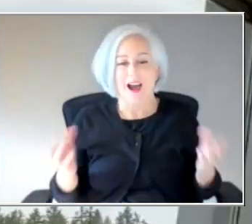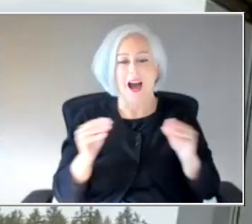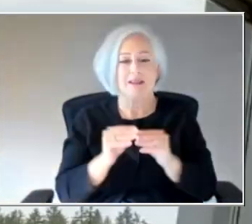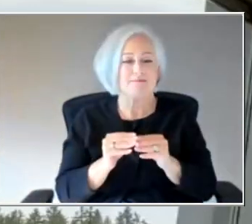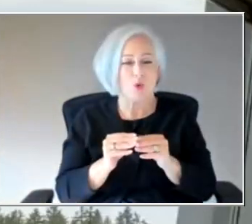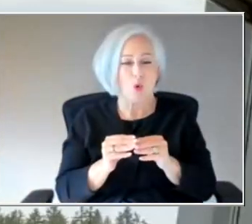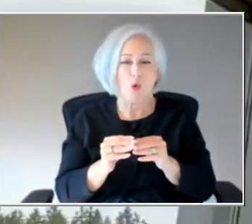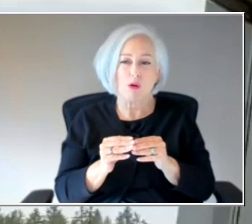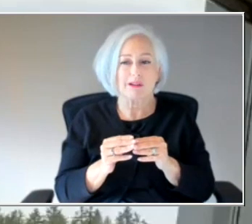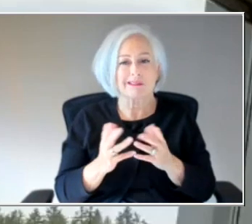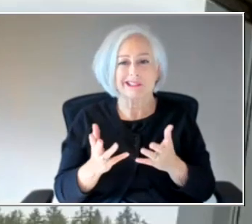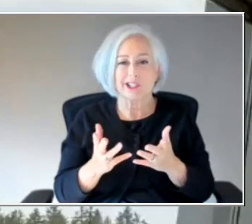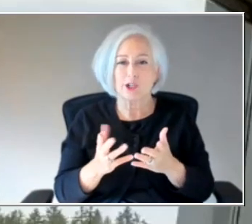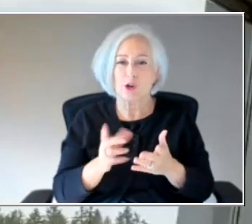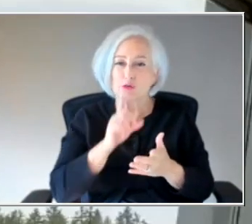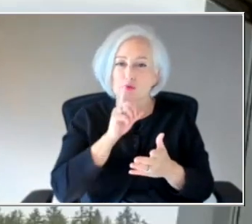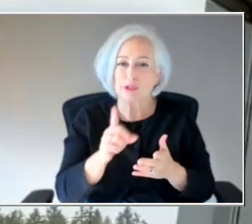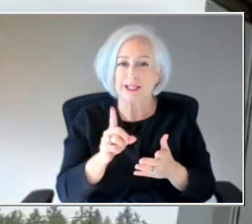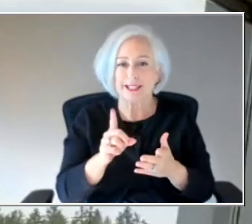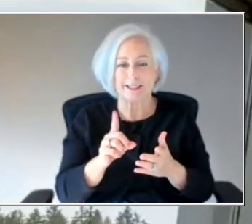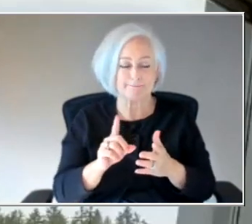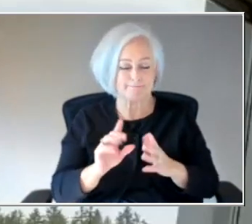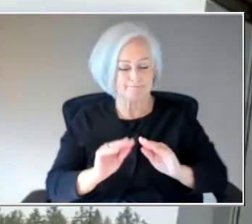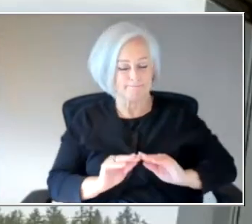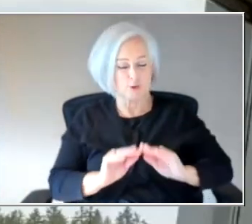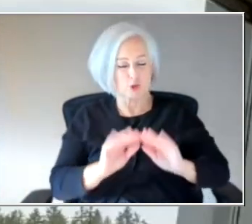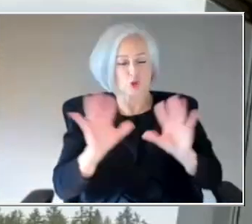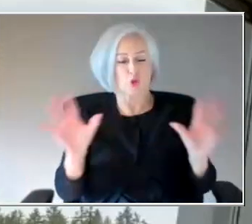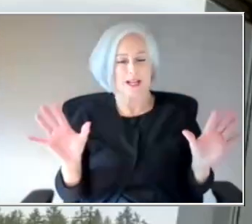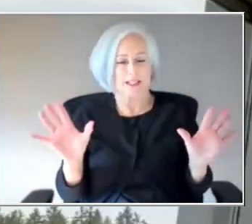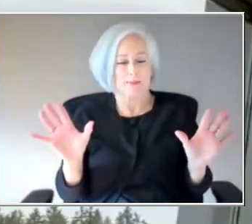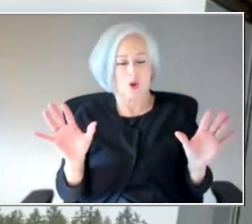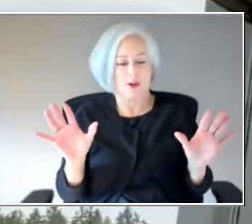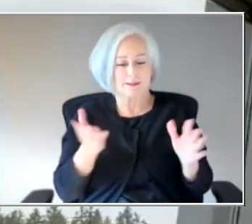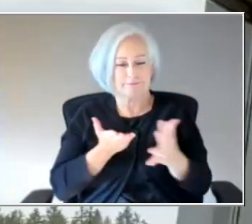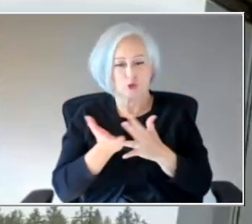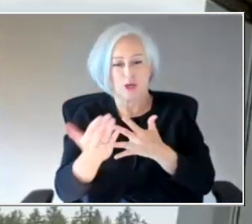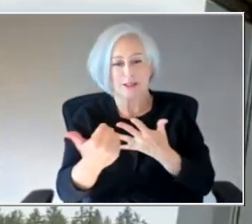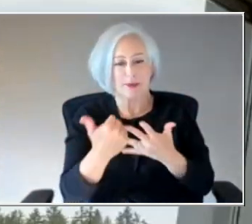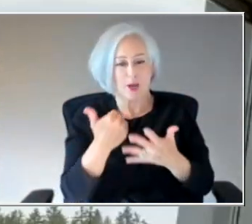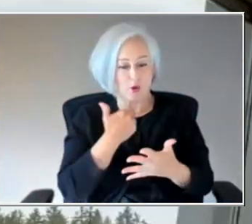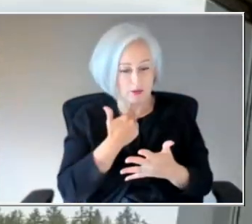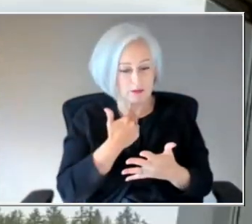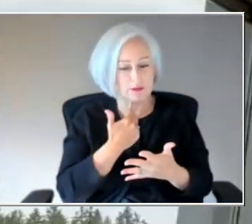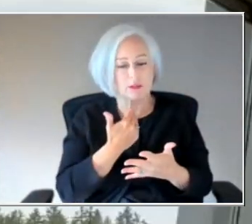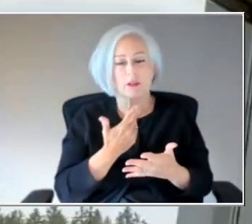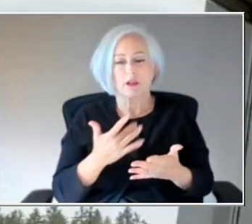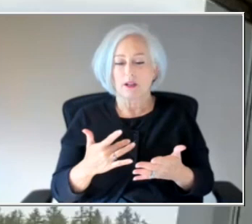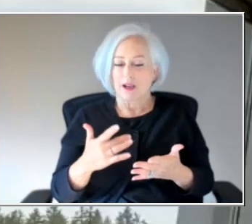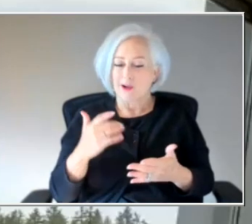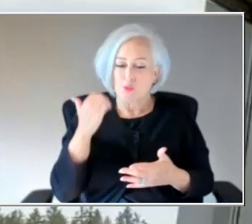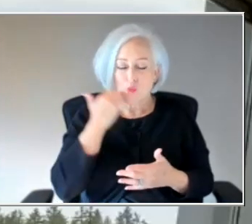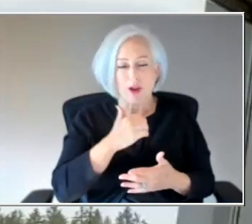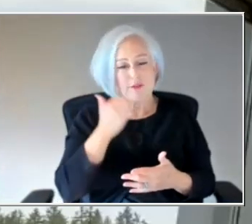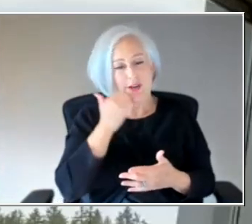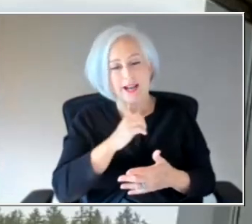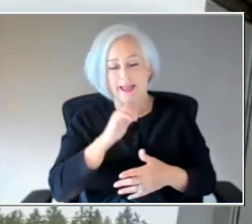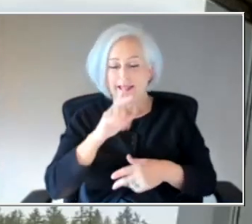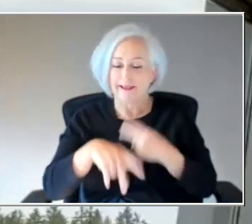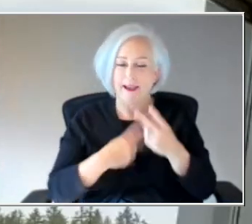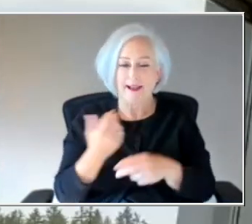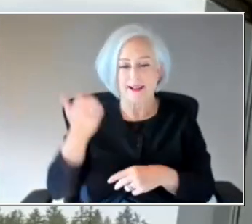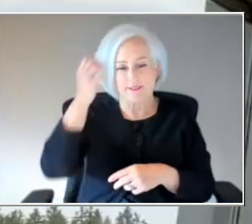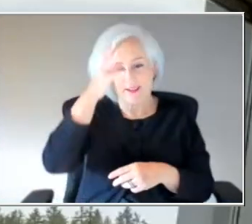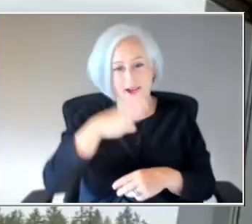transparent. And I like to have a good rapport with all the families I take care of. Usually it's